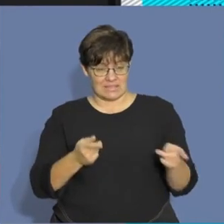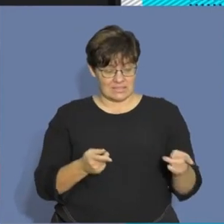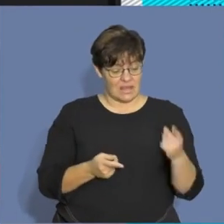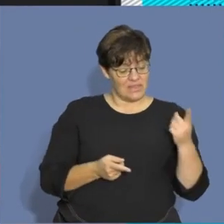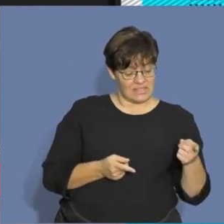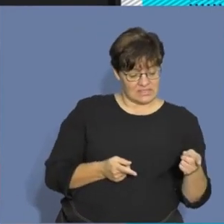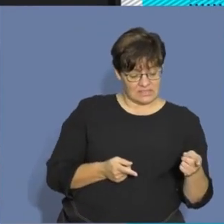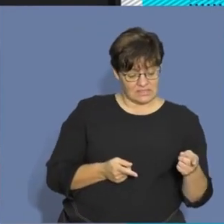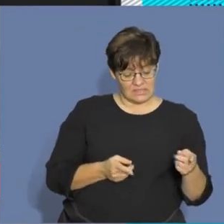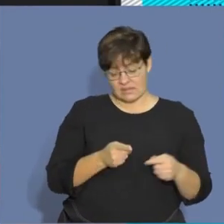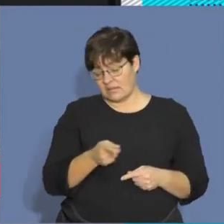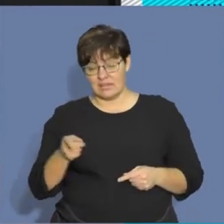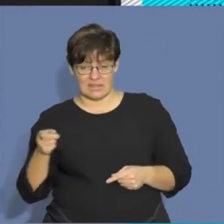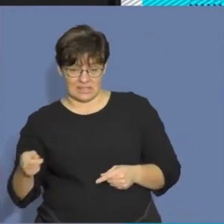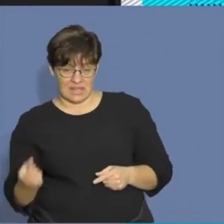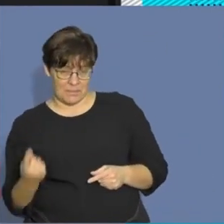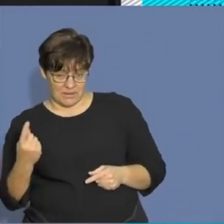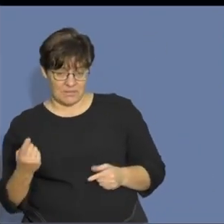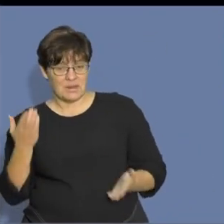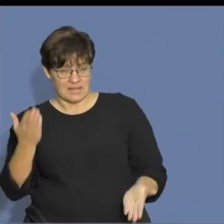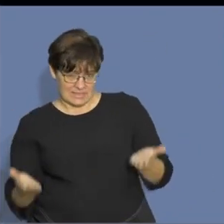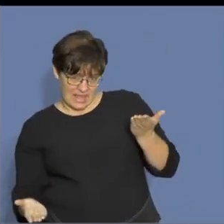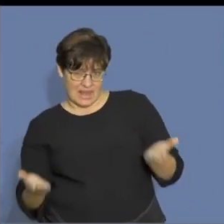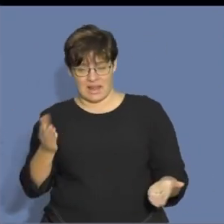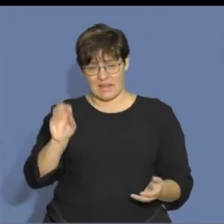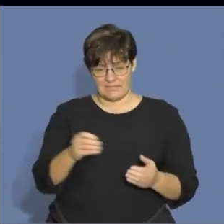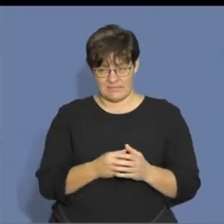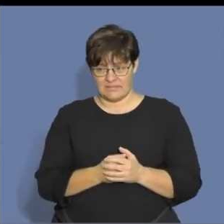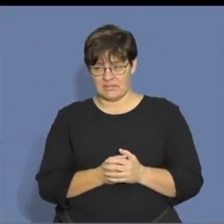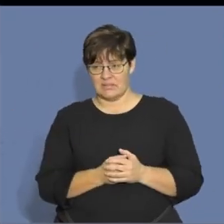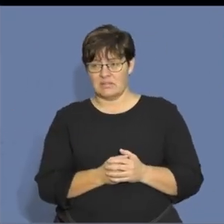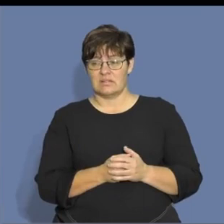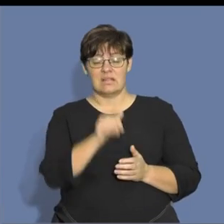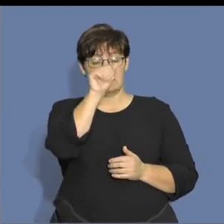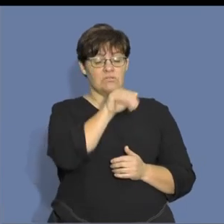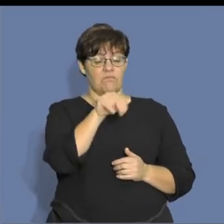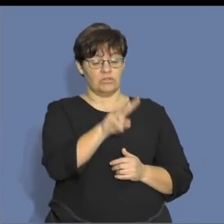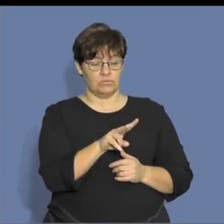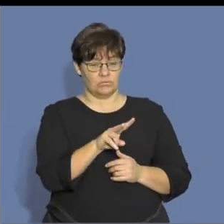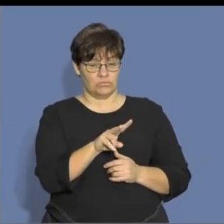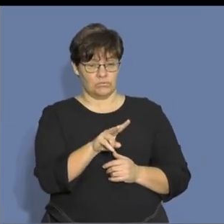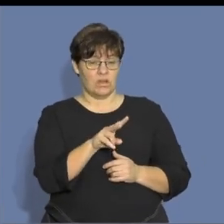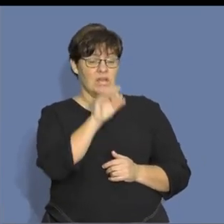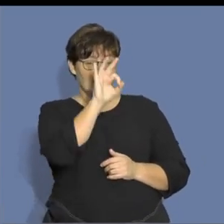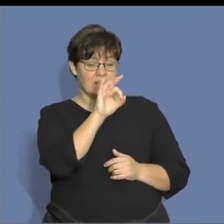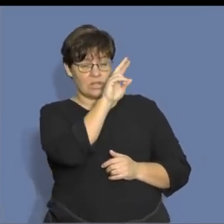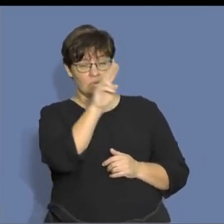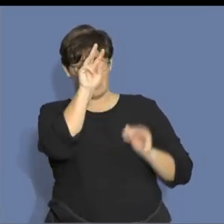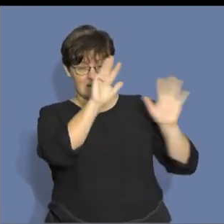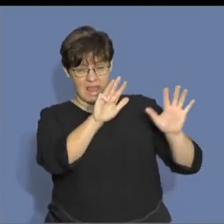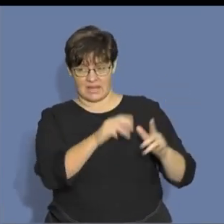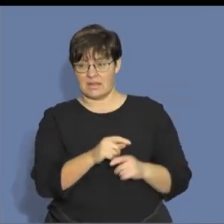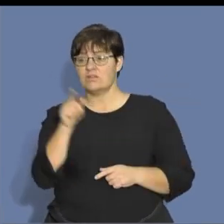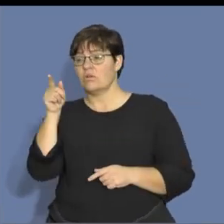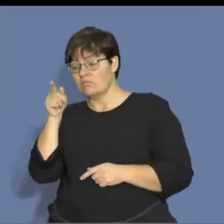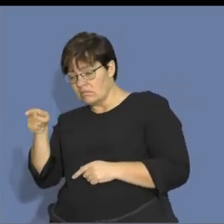do to the left, I also do to the right. And so I've added 6 over 2 is 3, 3 squared is 9. I've